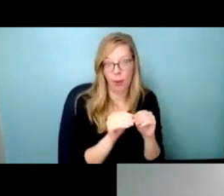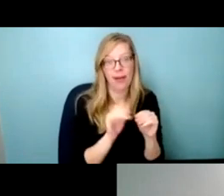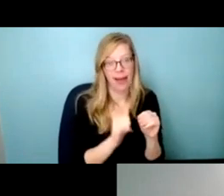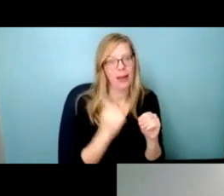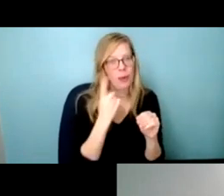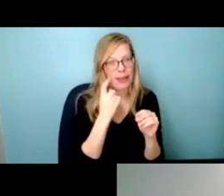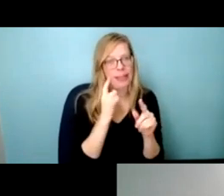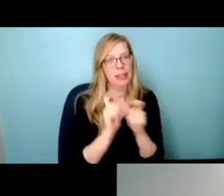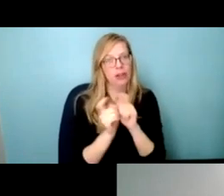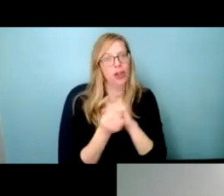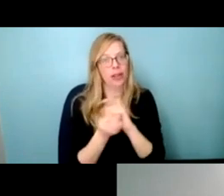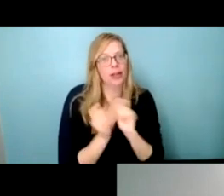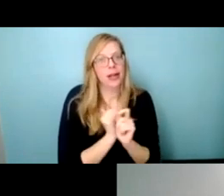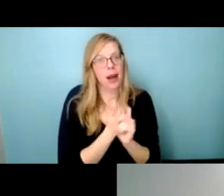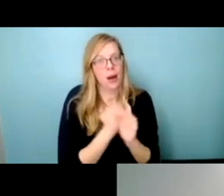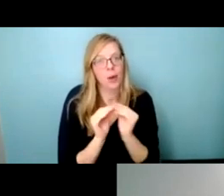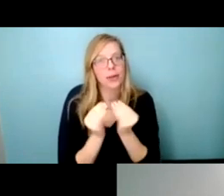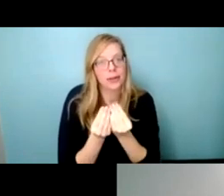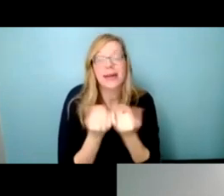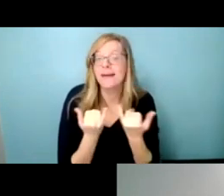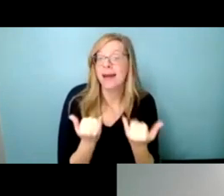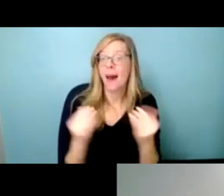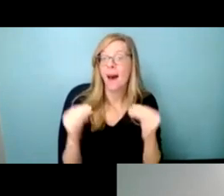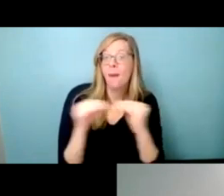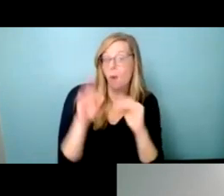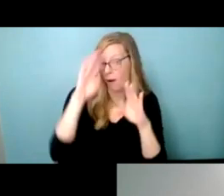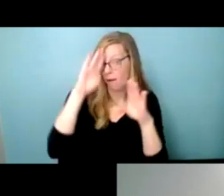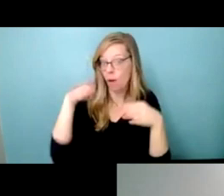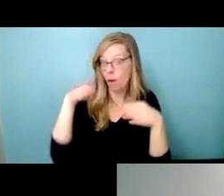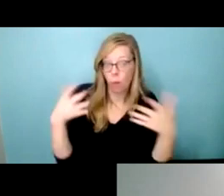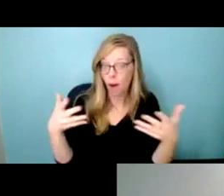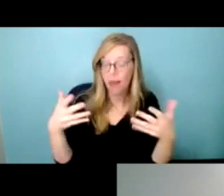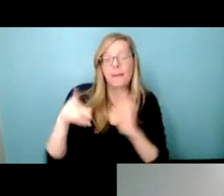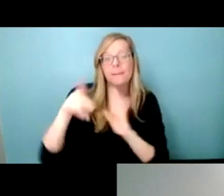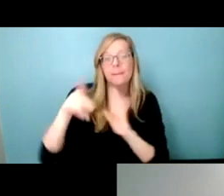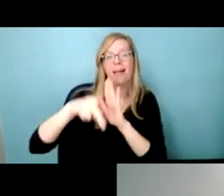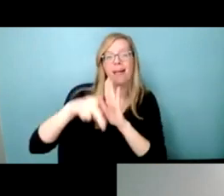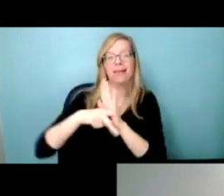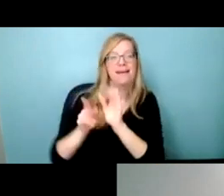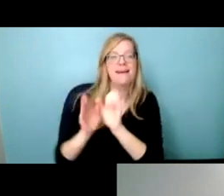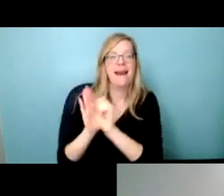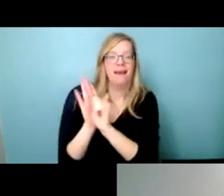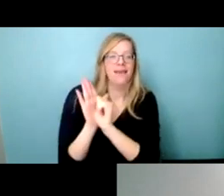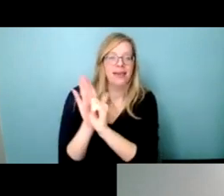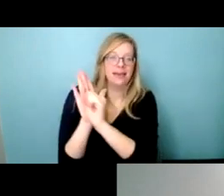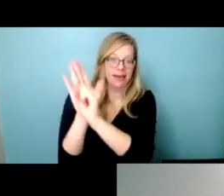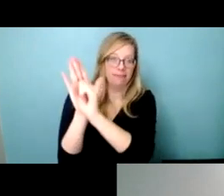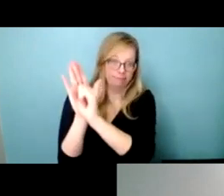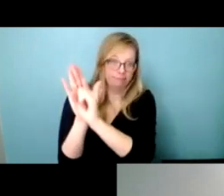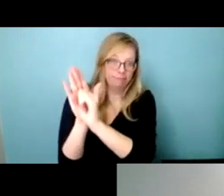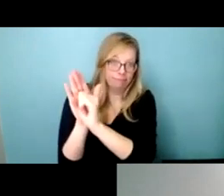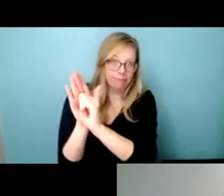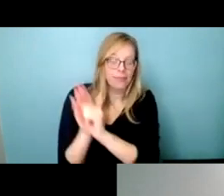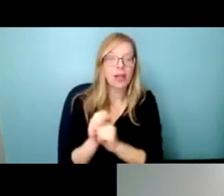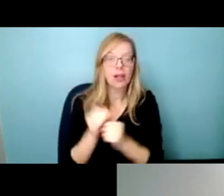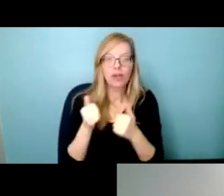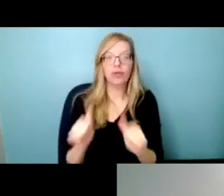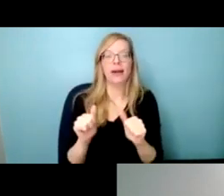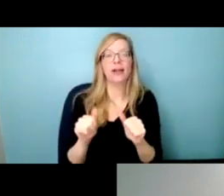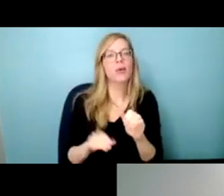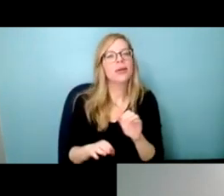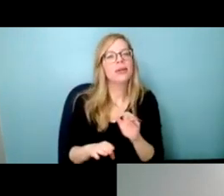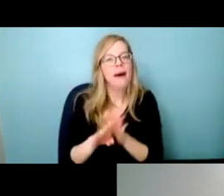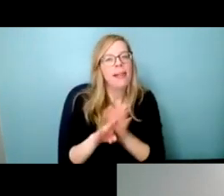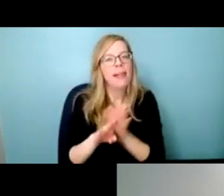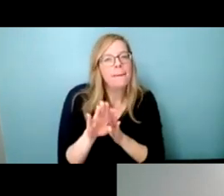organization. We're getting more into policy advocacy and trying to develop capacity for environmental